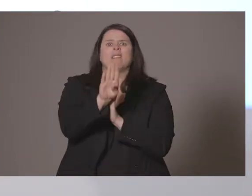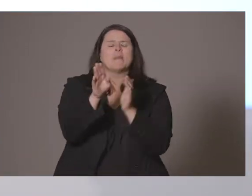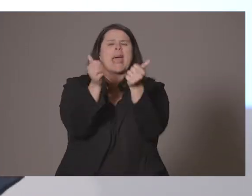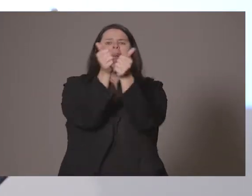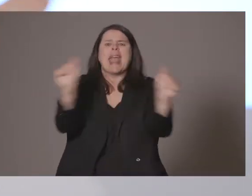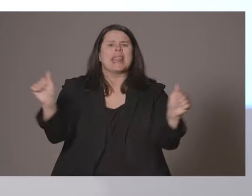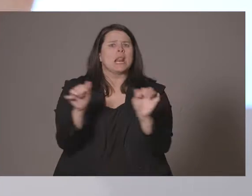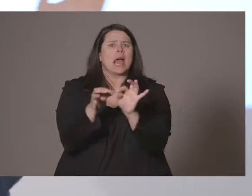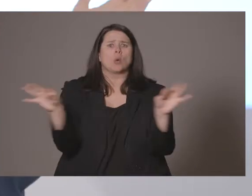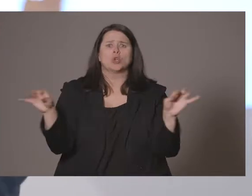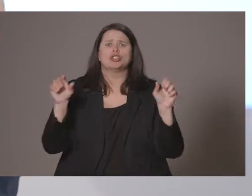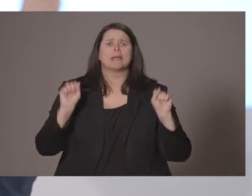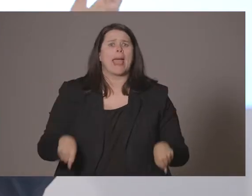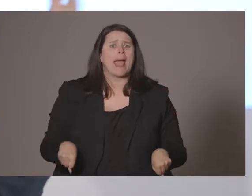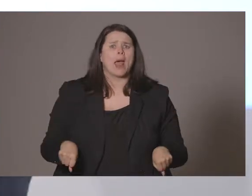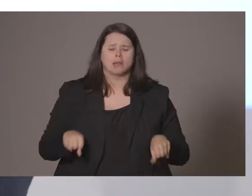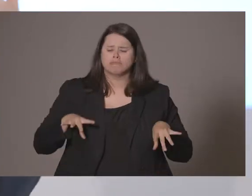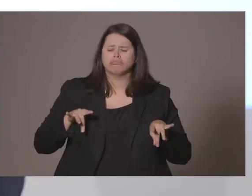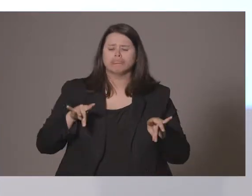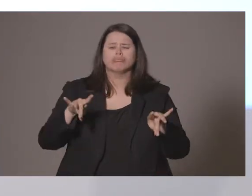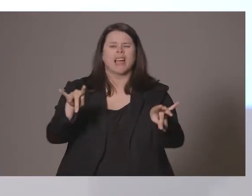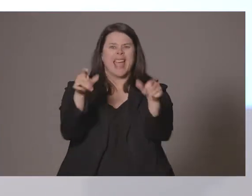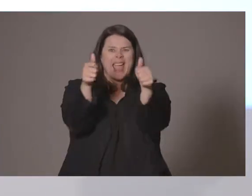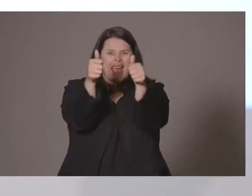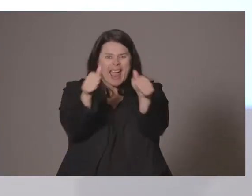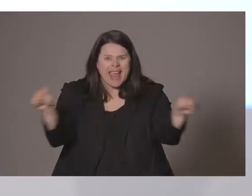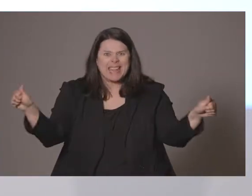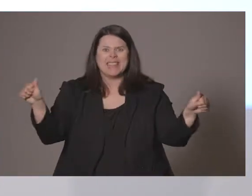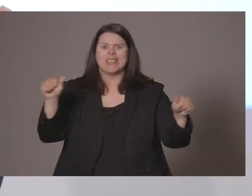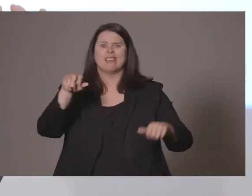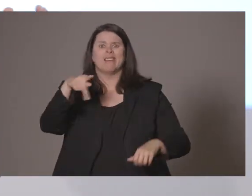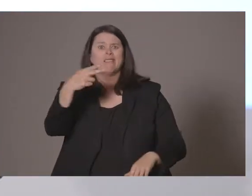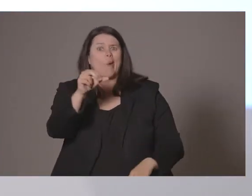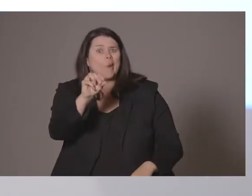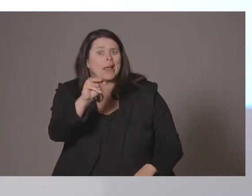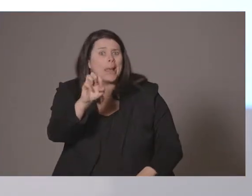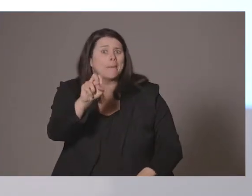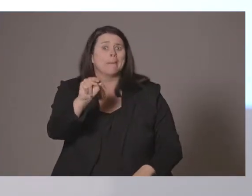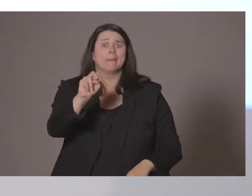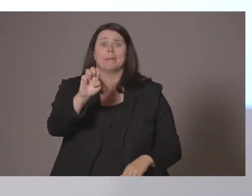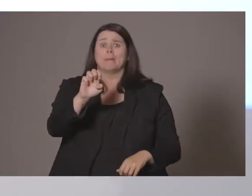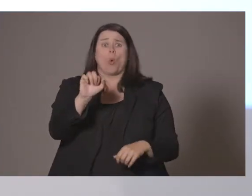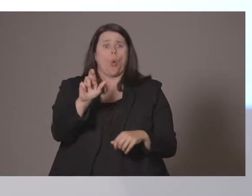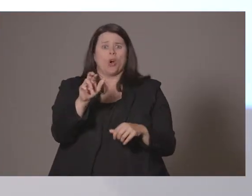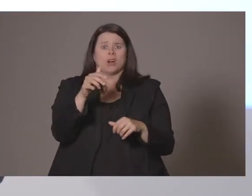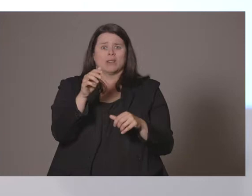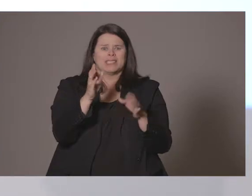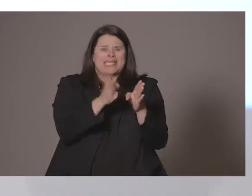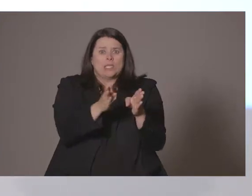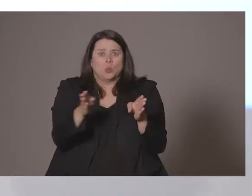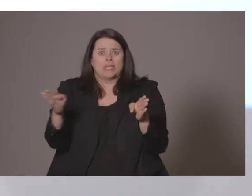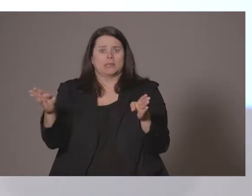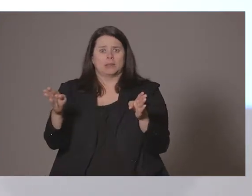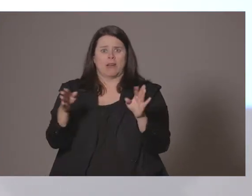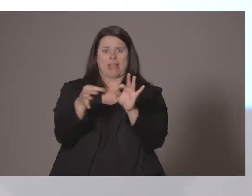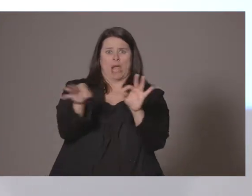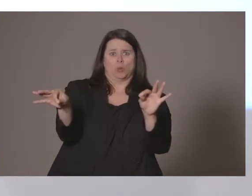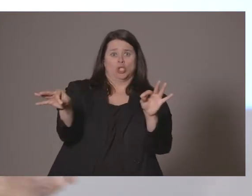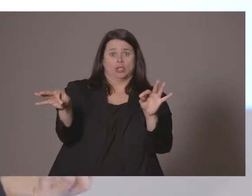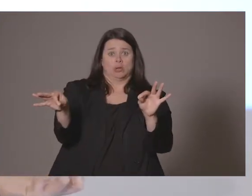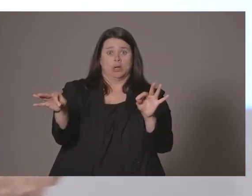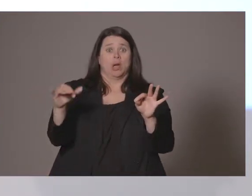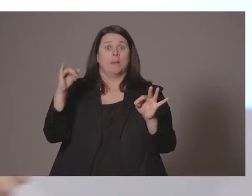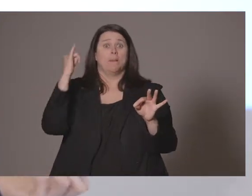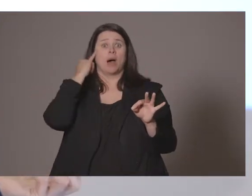They can pick up and acquire any type of phoneme or phoneme sequence. But if they're not exposed to it,